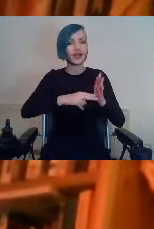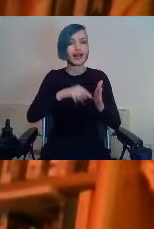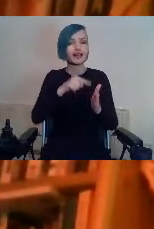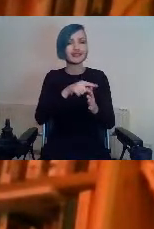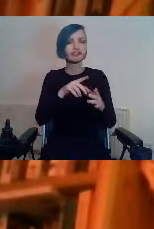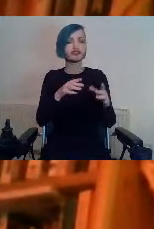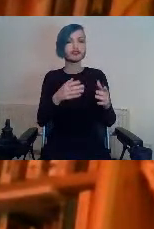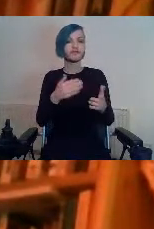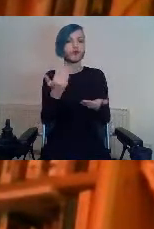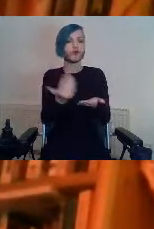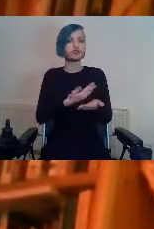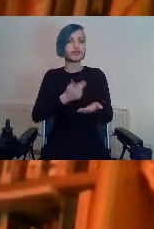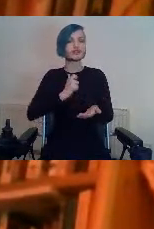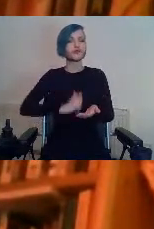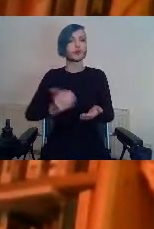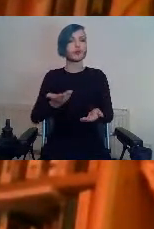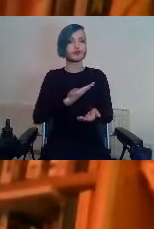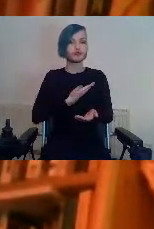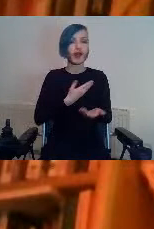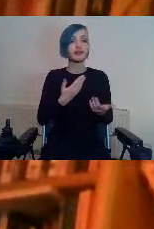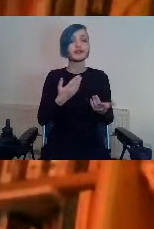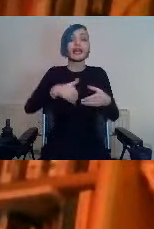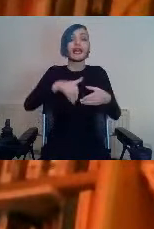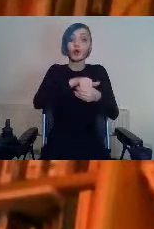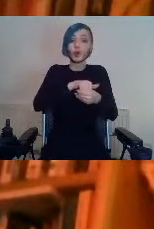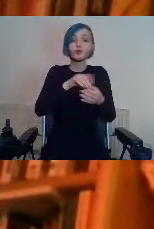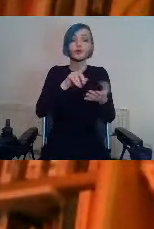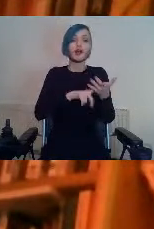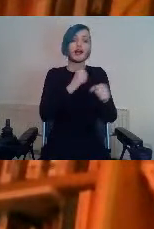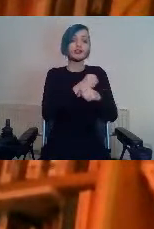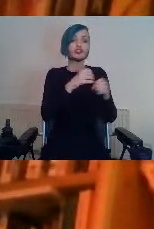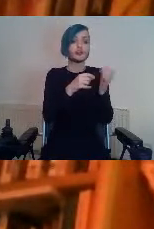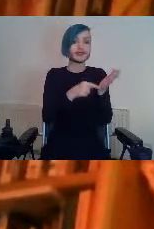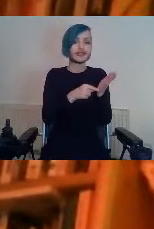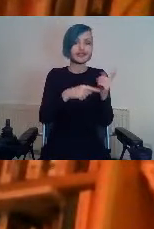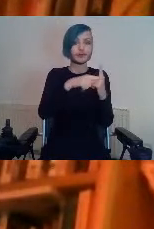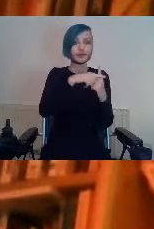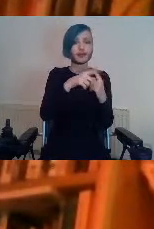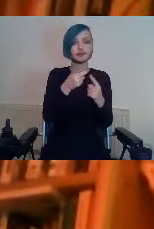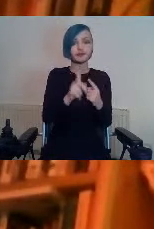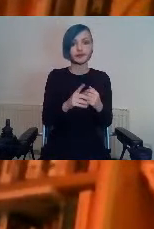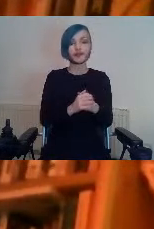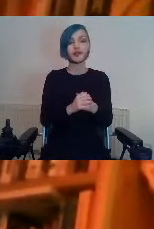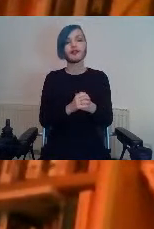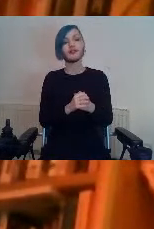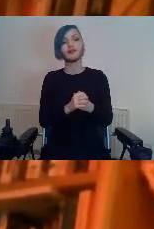rights plus LGBT plus people rights.